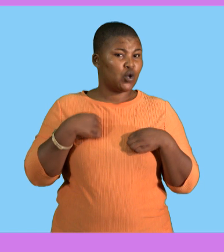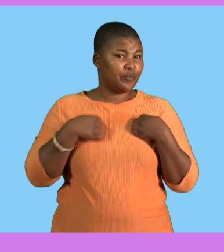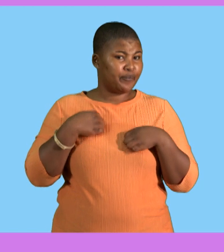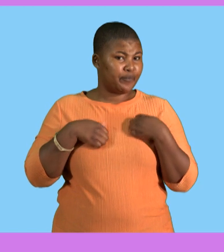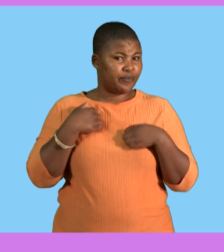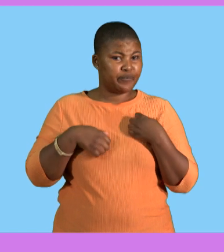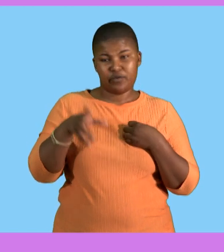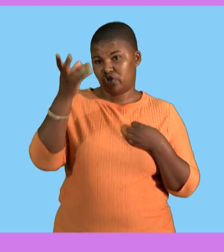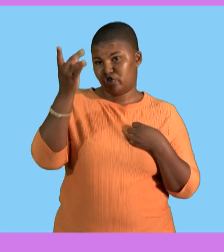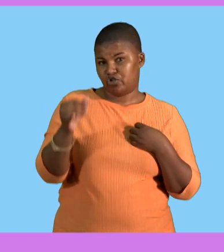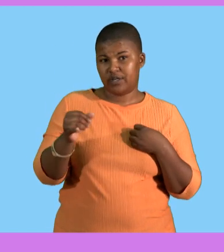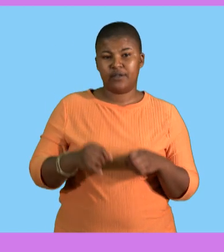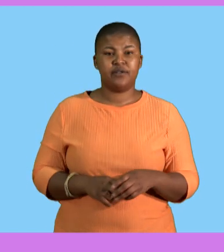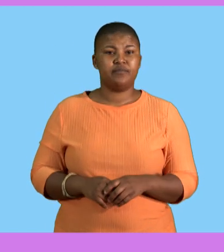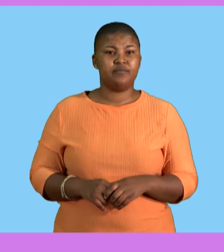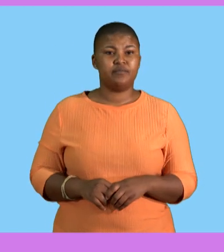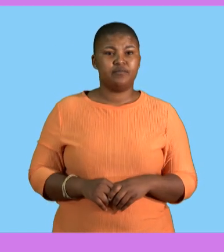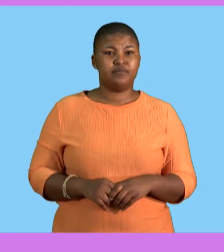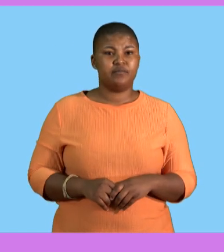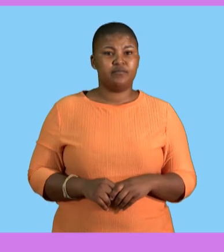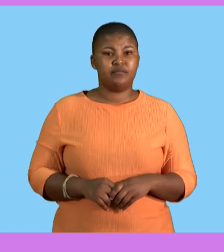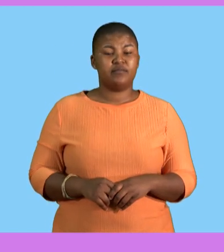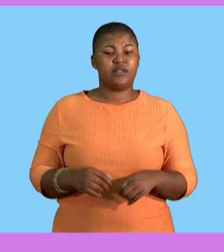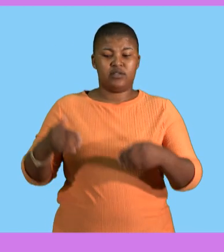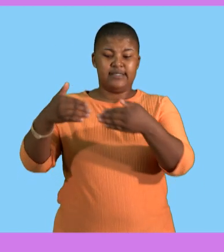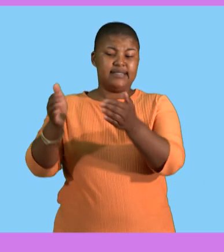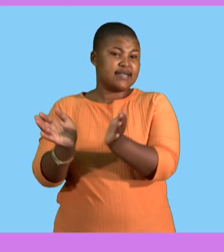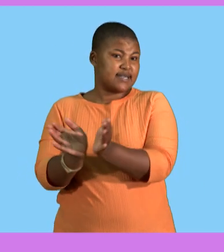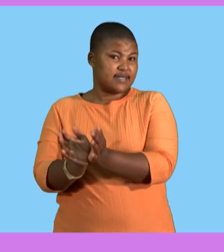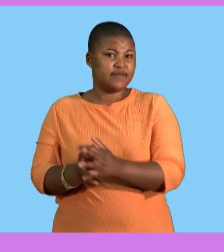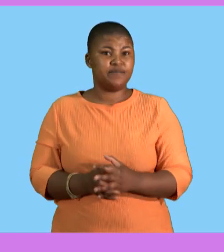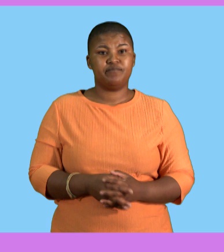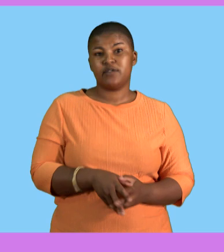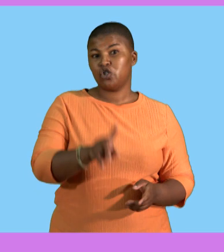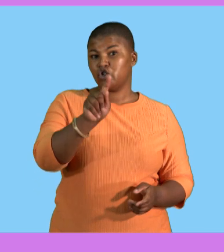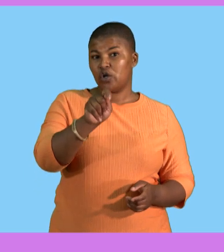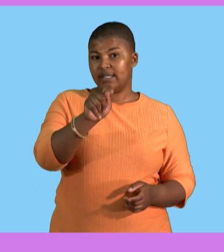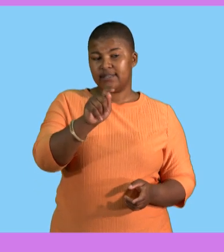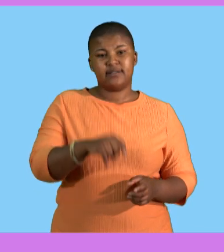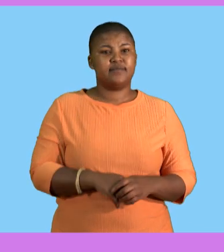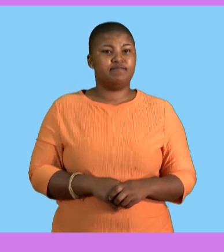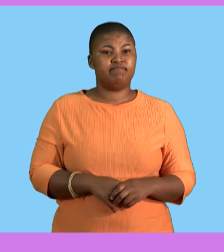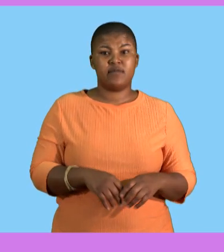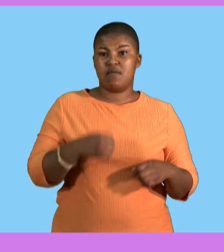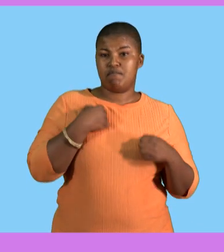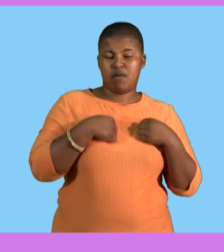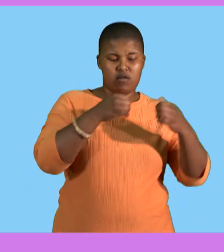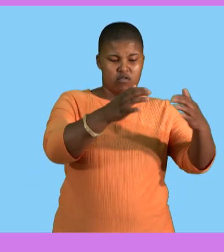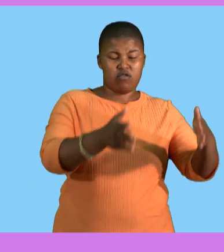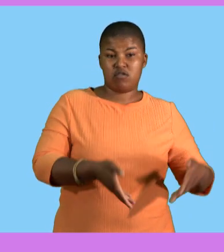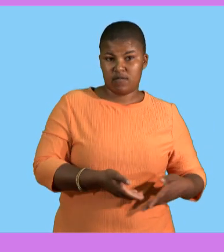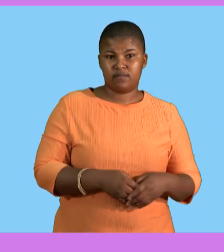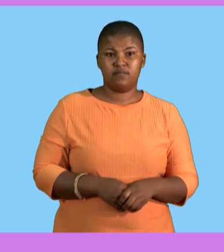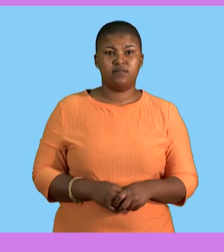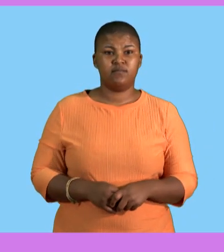there, there is a sink, there is a toilet and a bath.